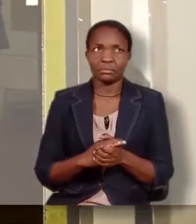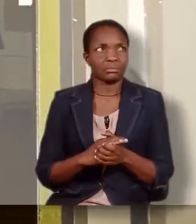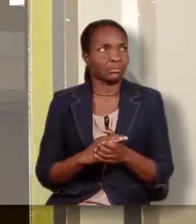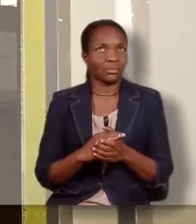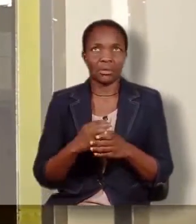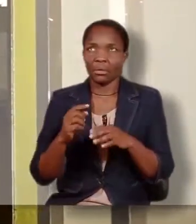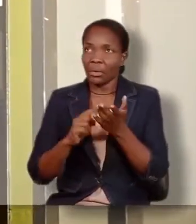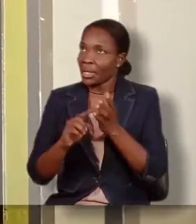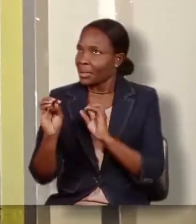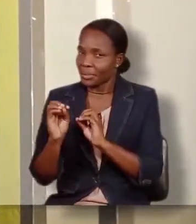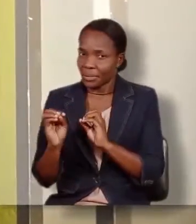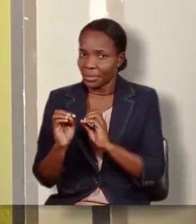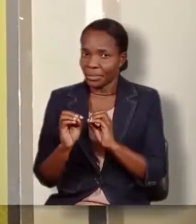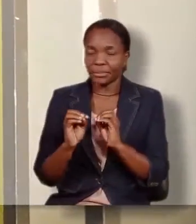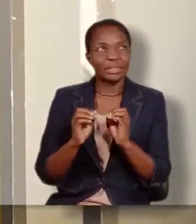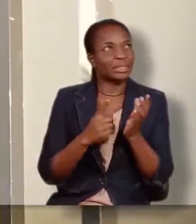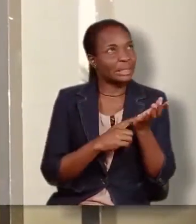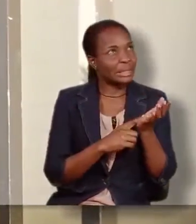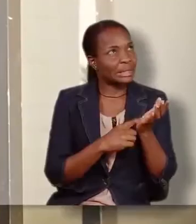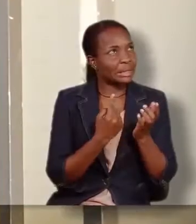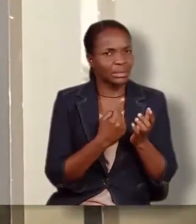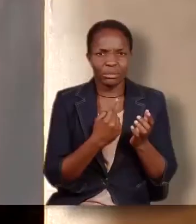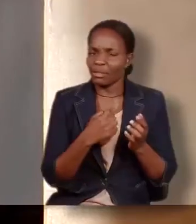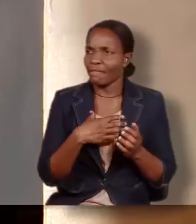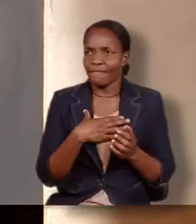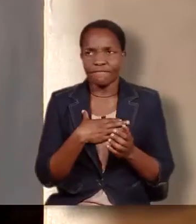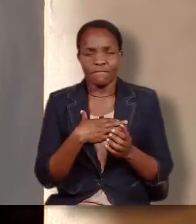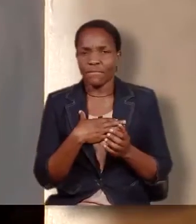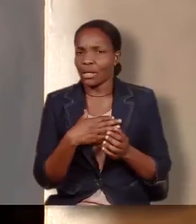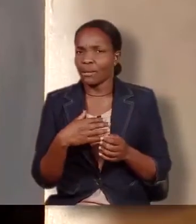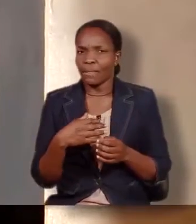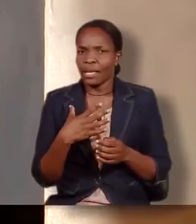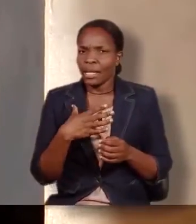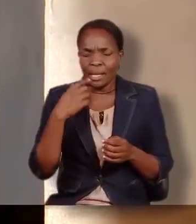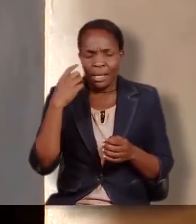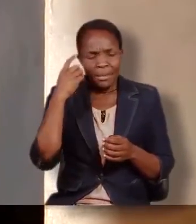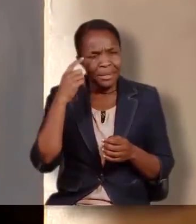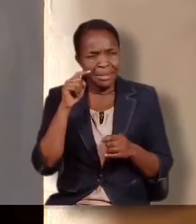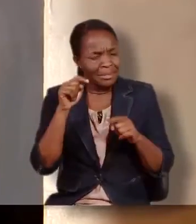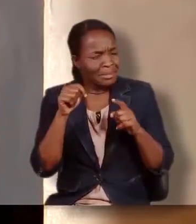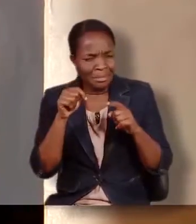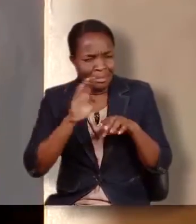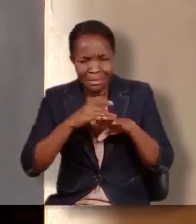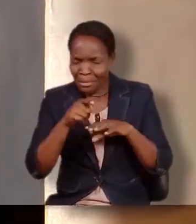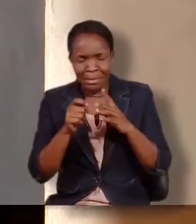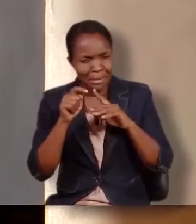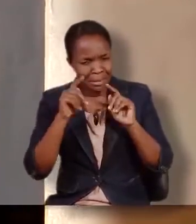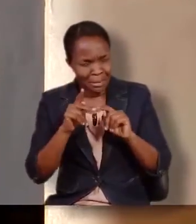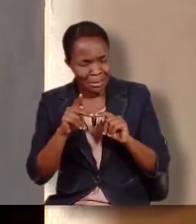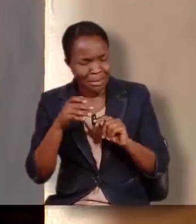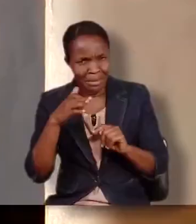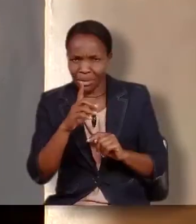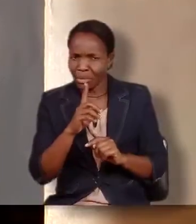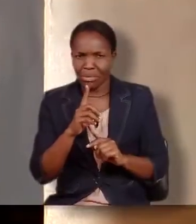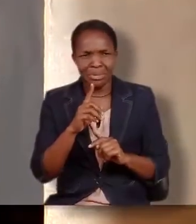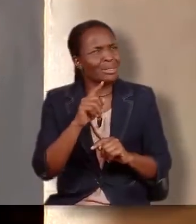Non-whites. Whites only. I feel very angry. I thought apartheid does not exist anymore in Namibia. What's